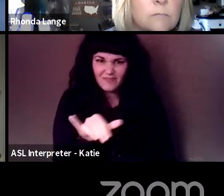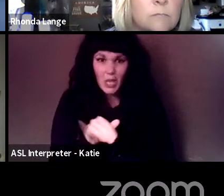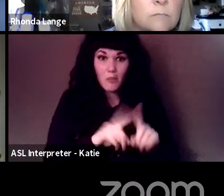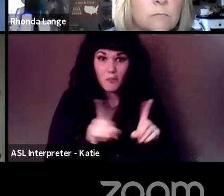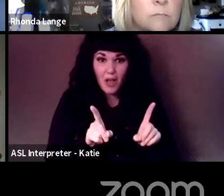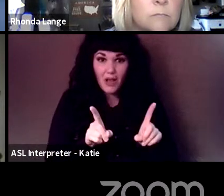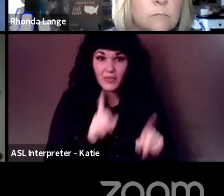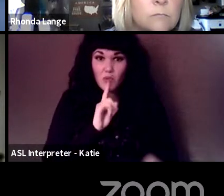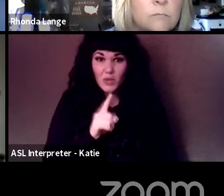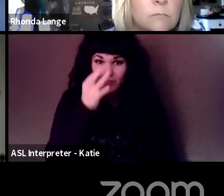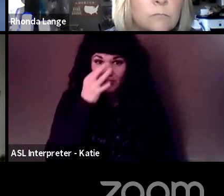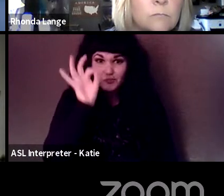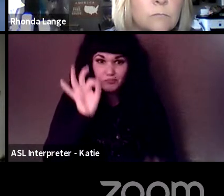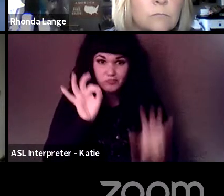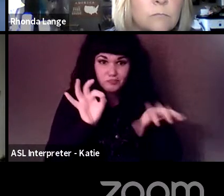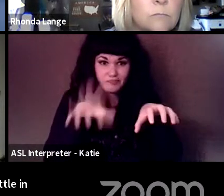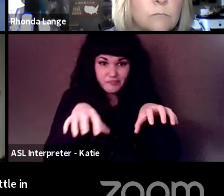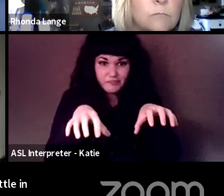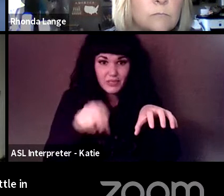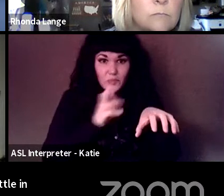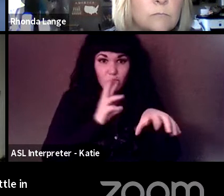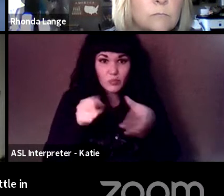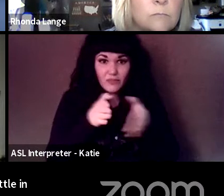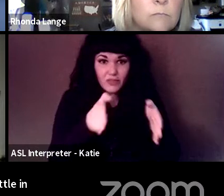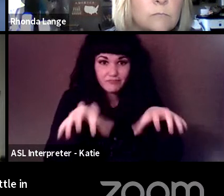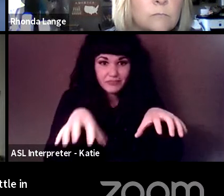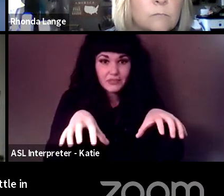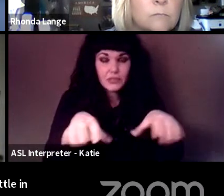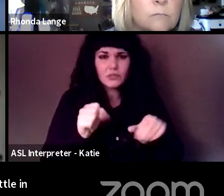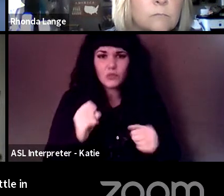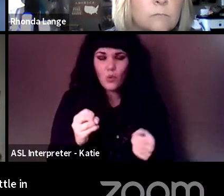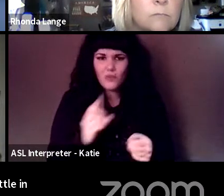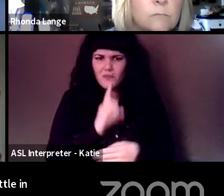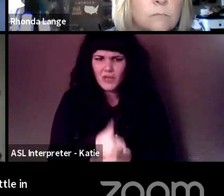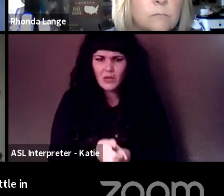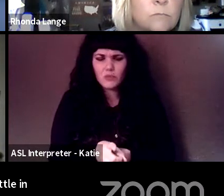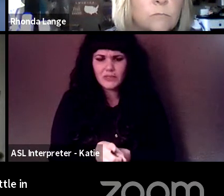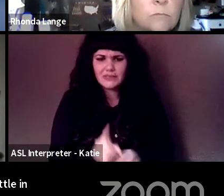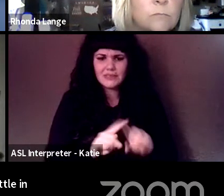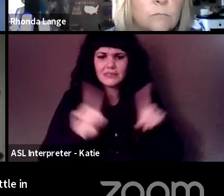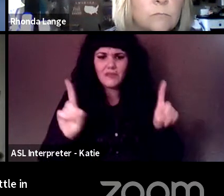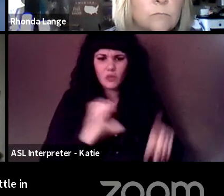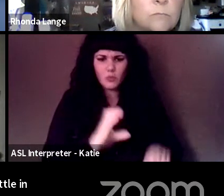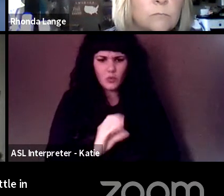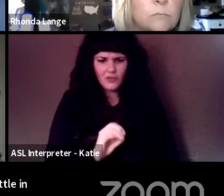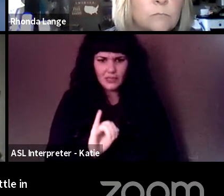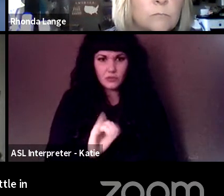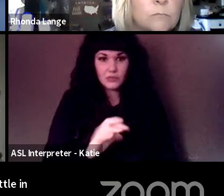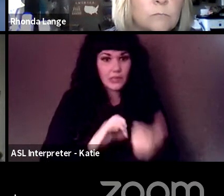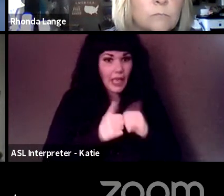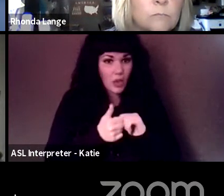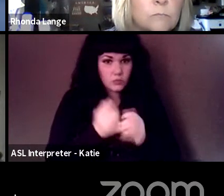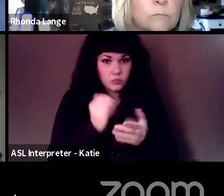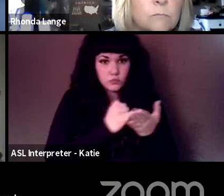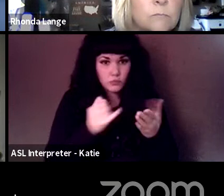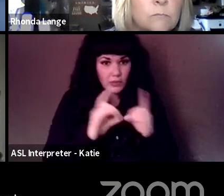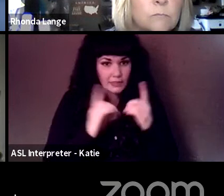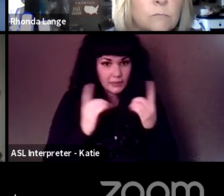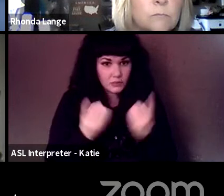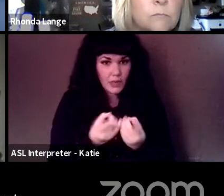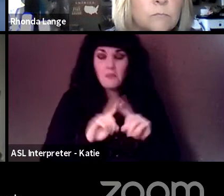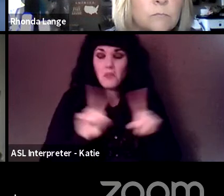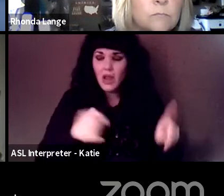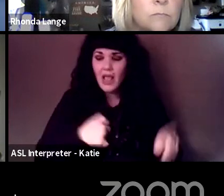challenge is to figure out how to keep these two very different communities of interest and draw a district. But since I have lived many places in the